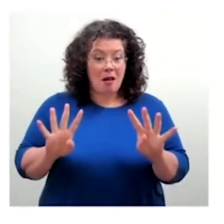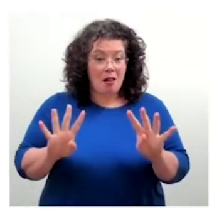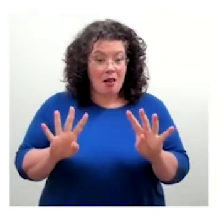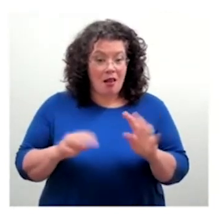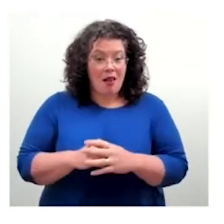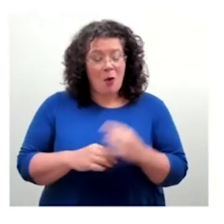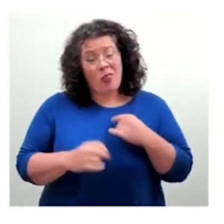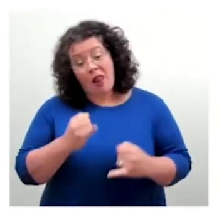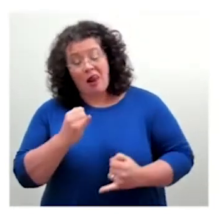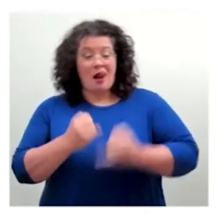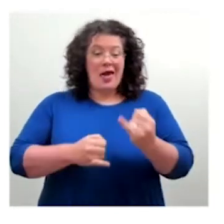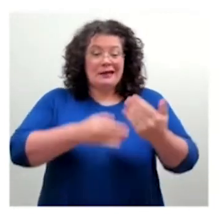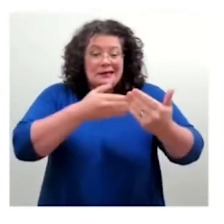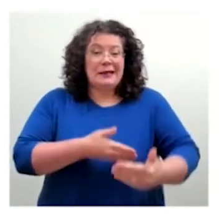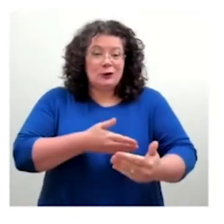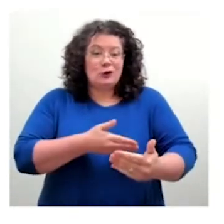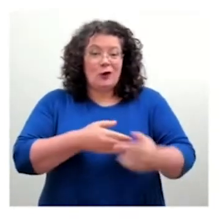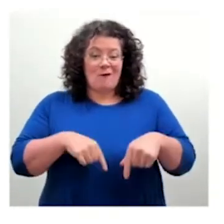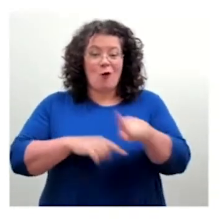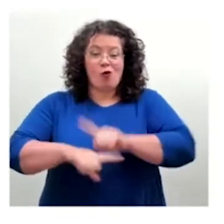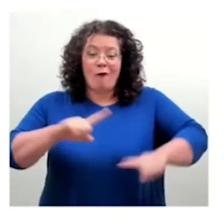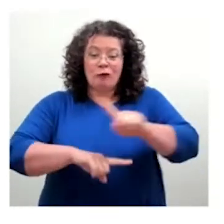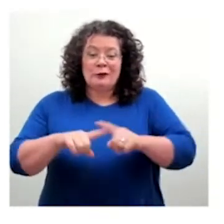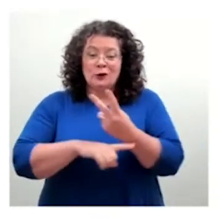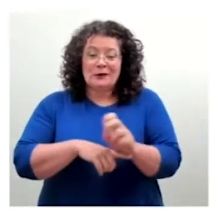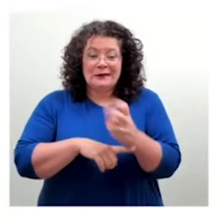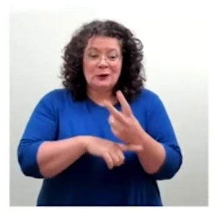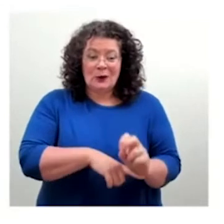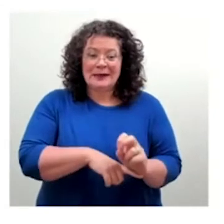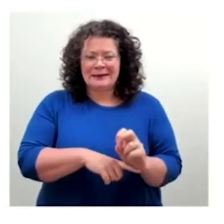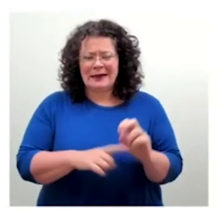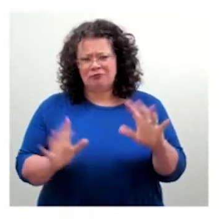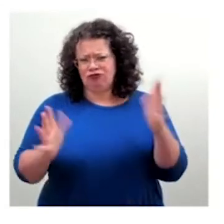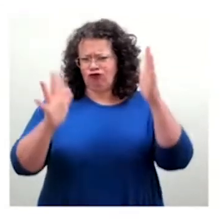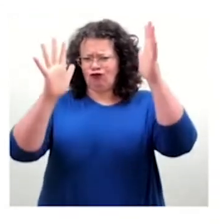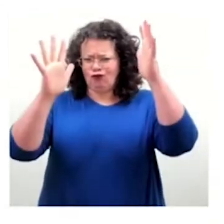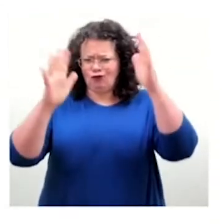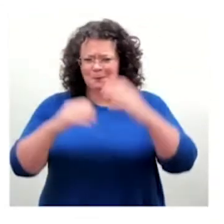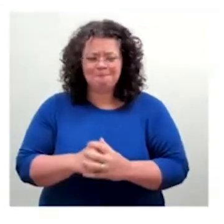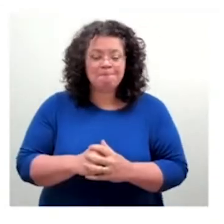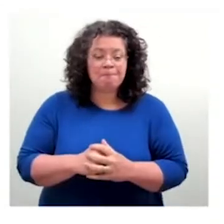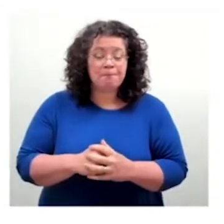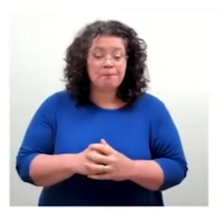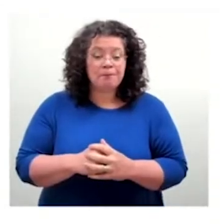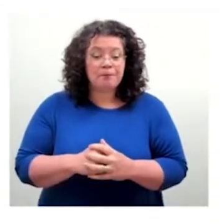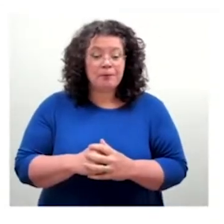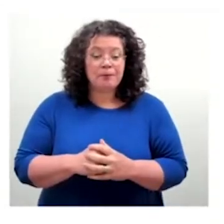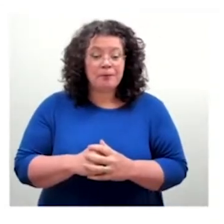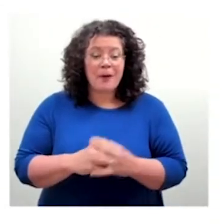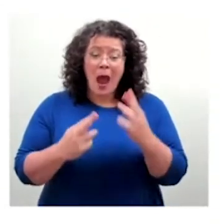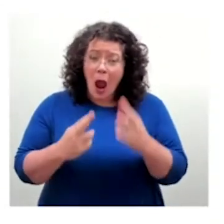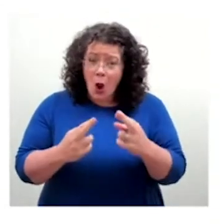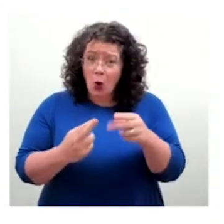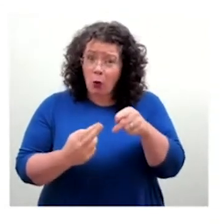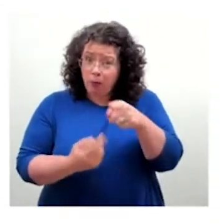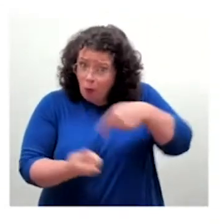hope you and the team get a lot of rest this weekend. We know it's been a challenging week, but you've done a